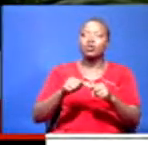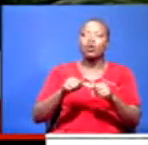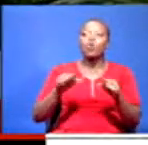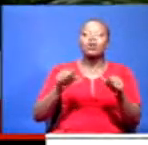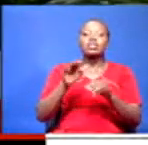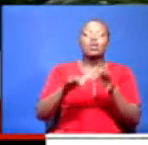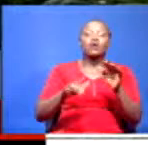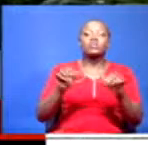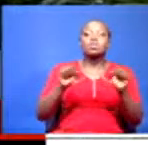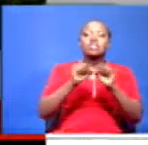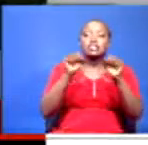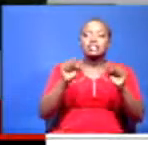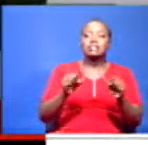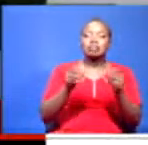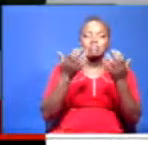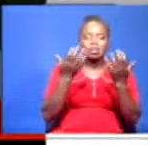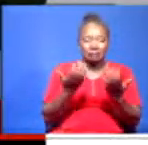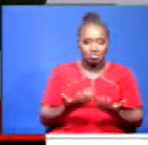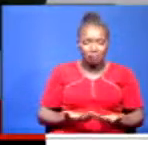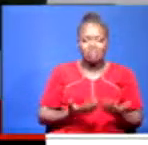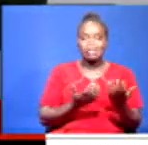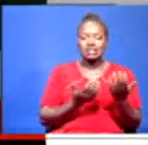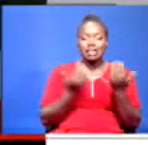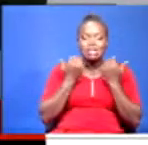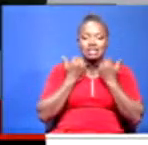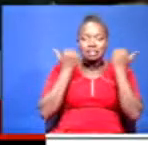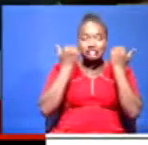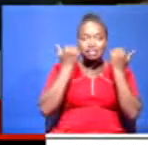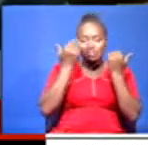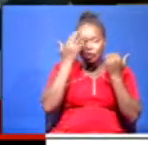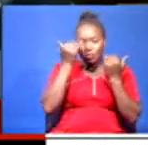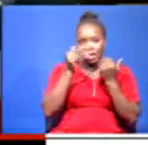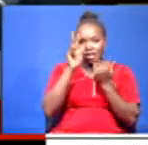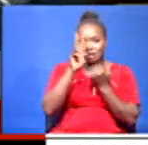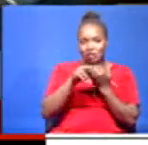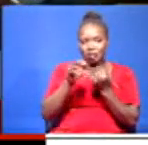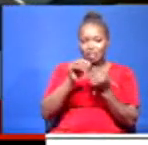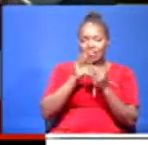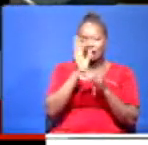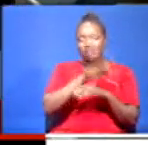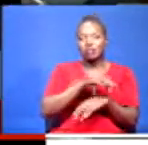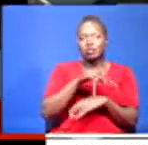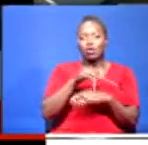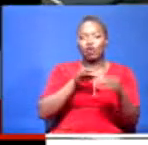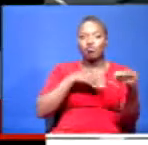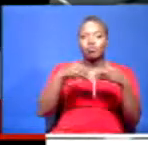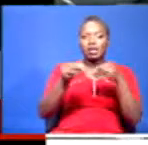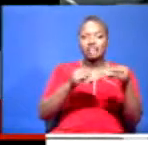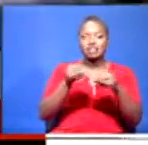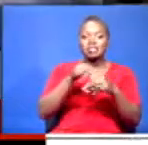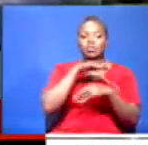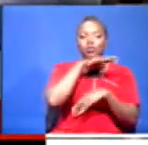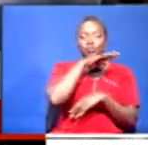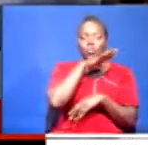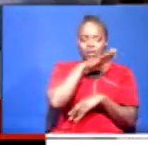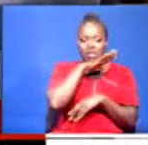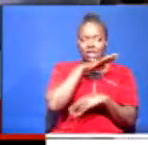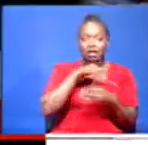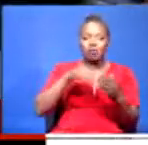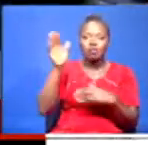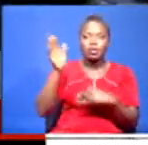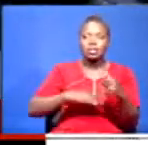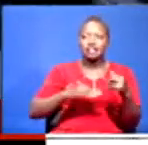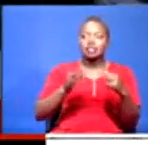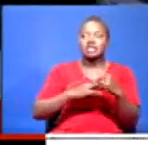under immense stress, especially from indiscriminate dumping of plastic waste, pointing out that more than 8